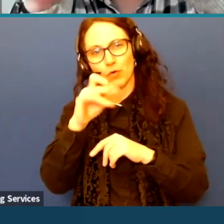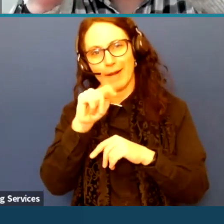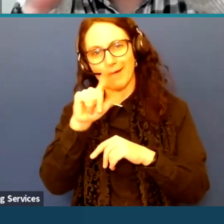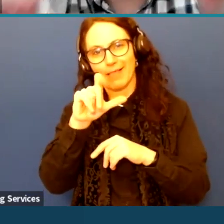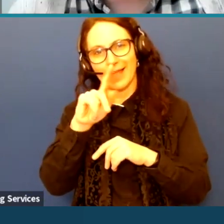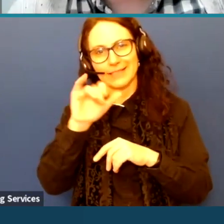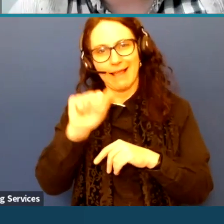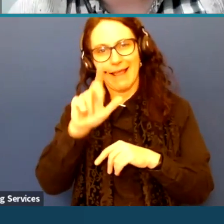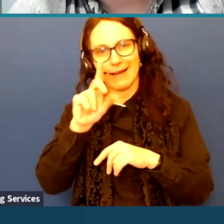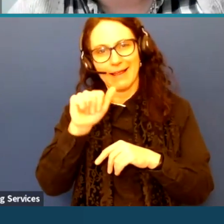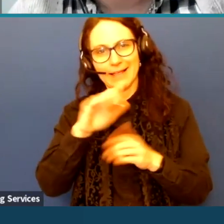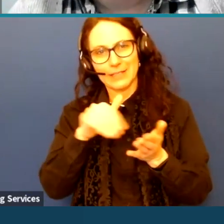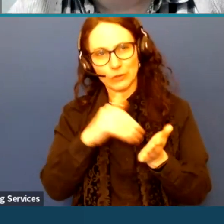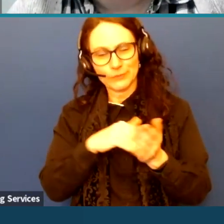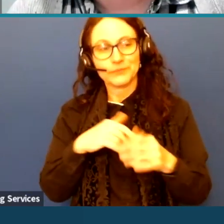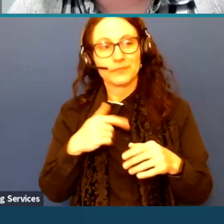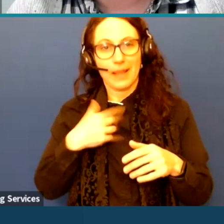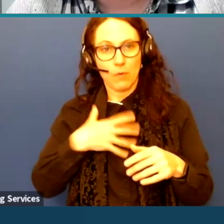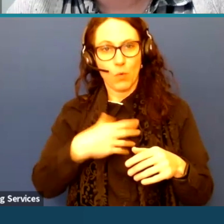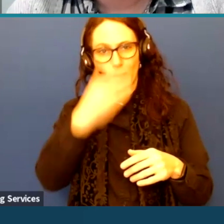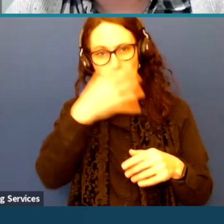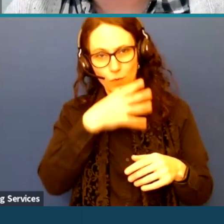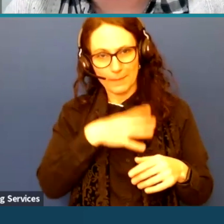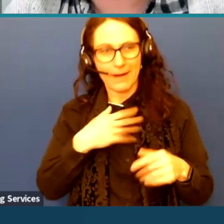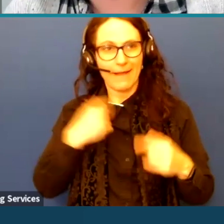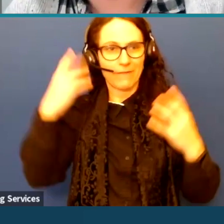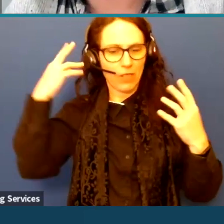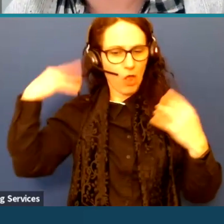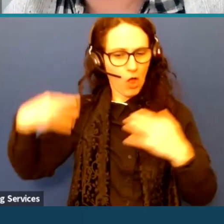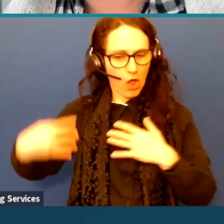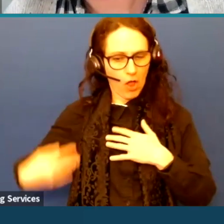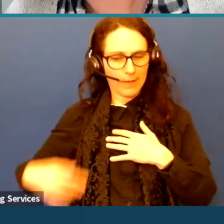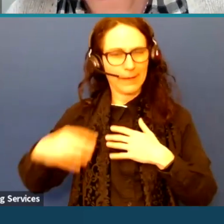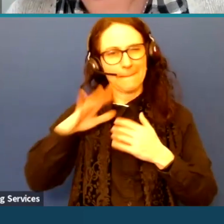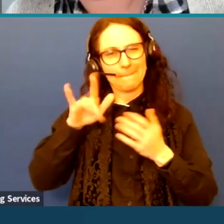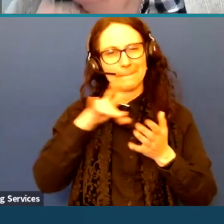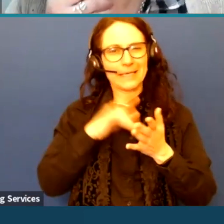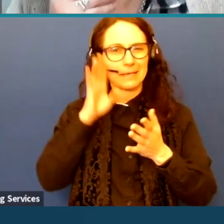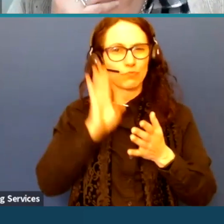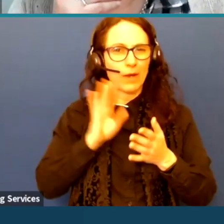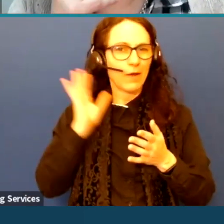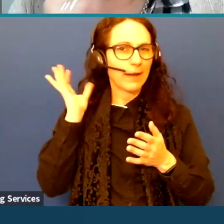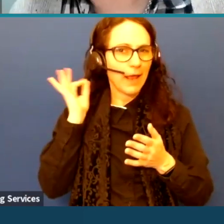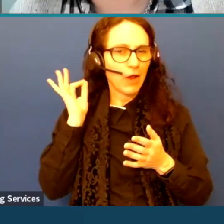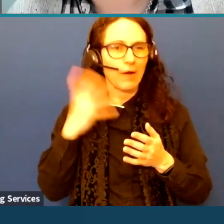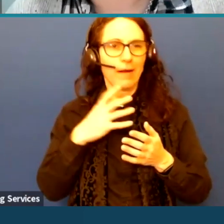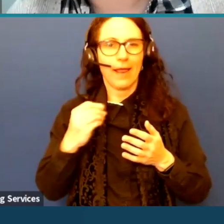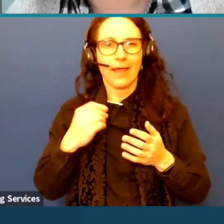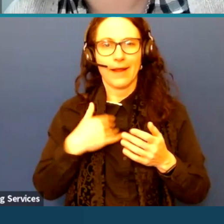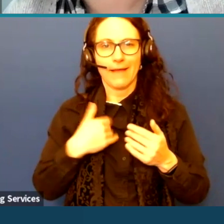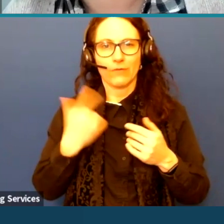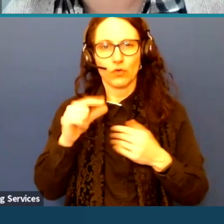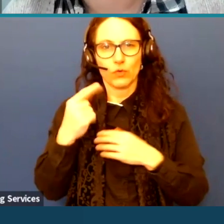Center. I am a white woman. I've got long, medium brown hair, and I'm wearing a